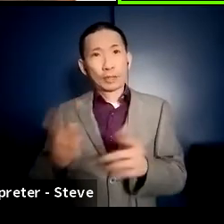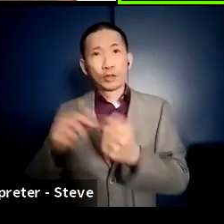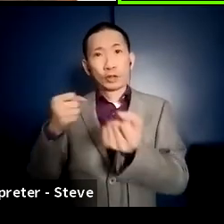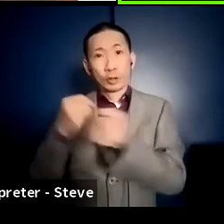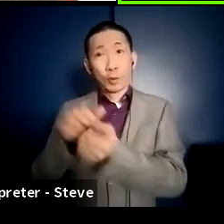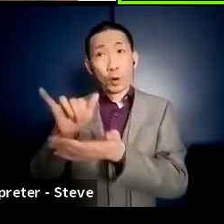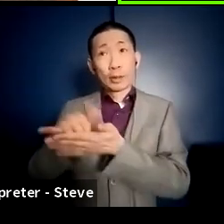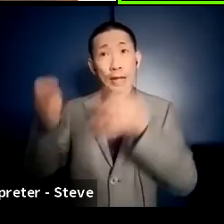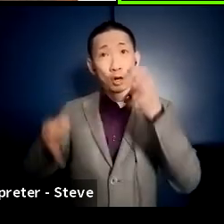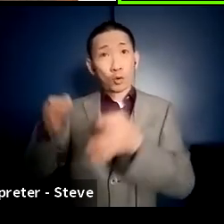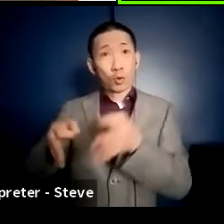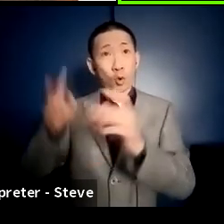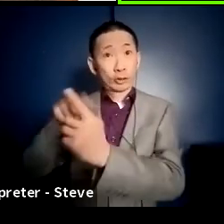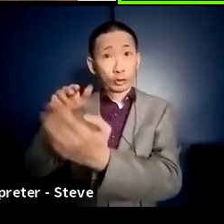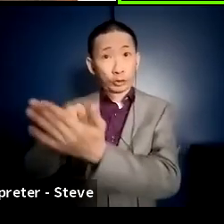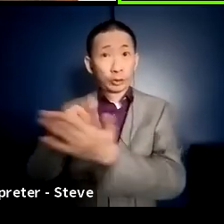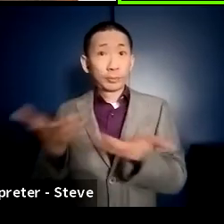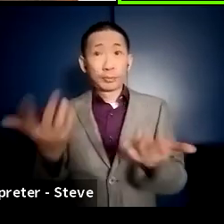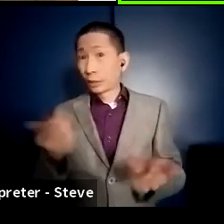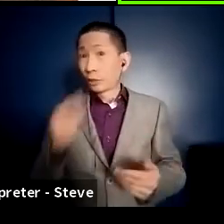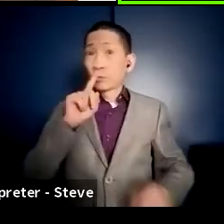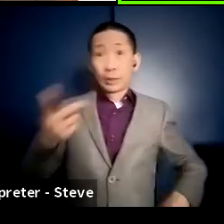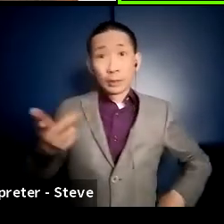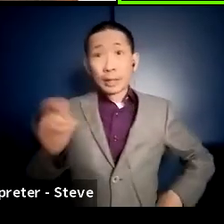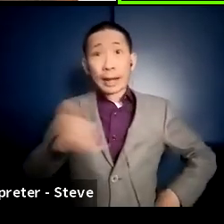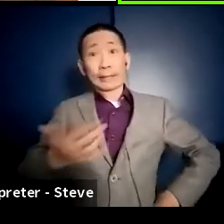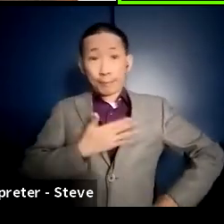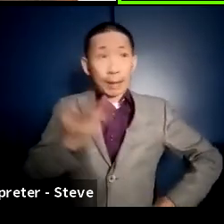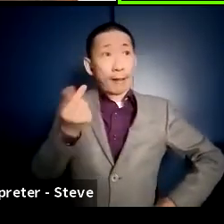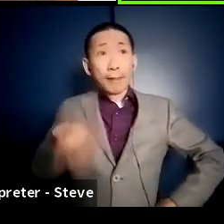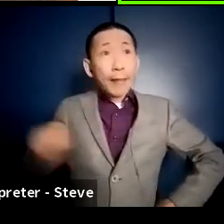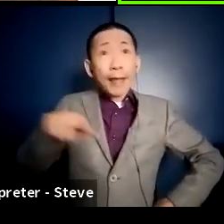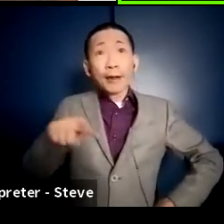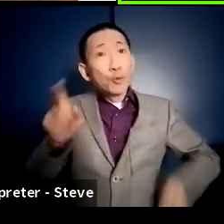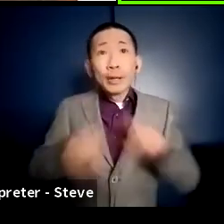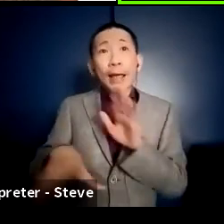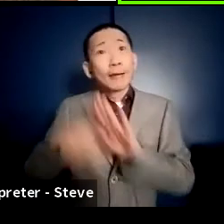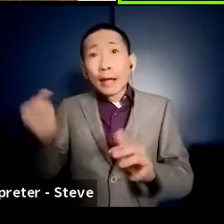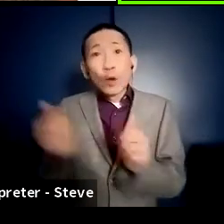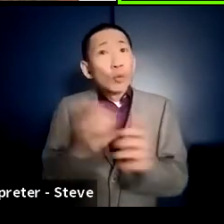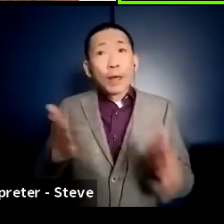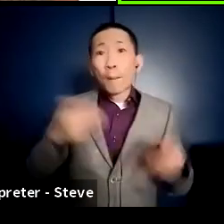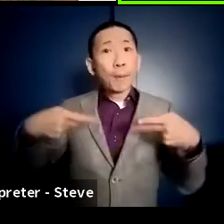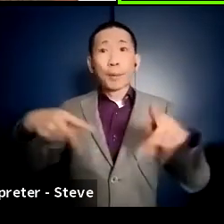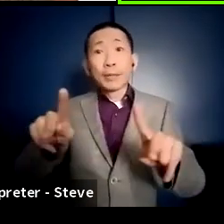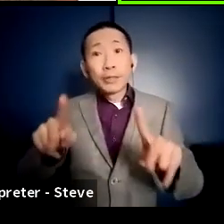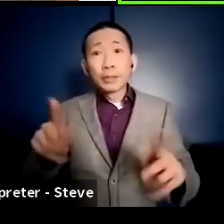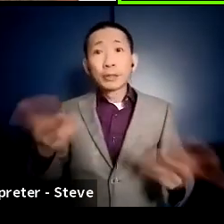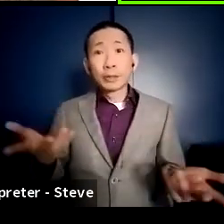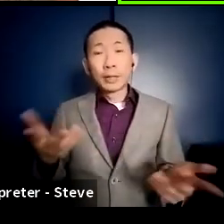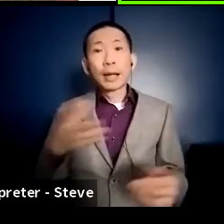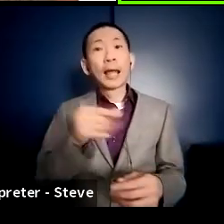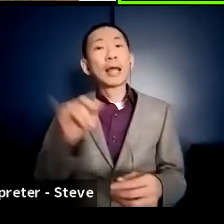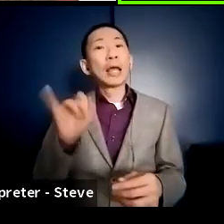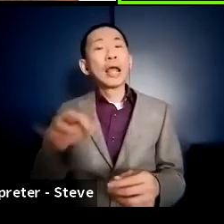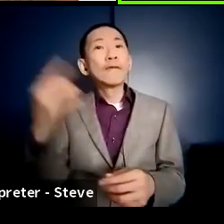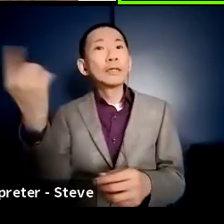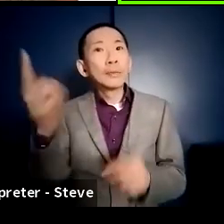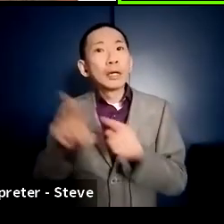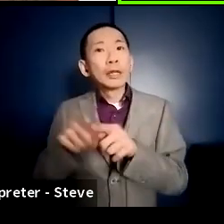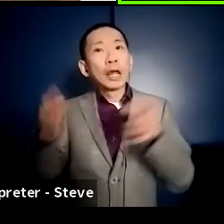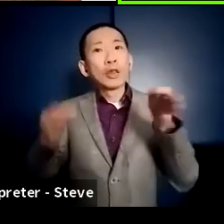in case, because like, yo, it's my land. Can't take what's on it without my permission. And if something like the court